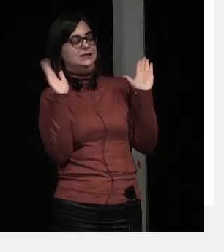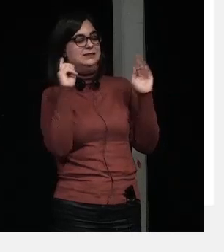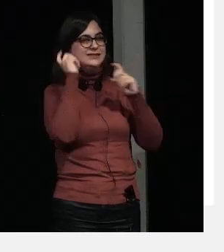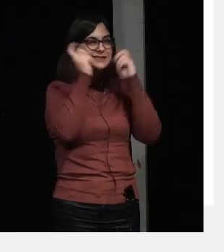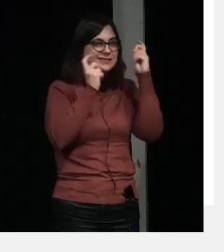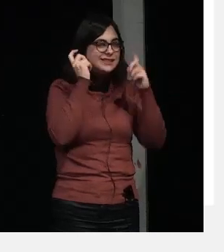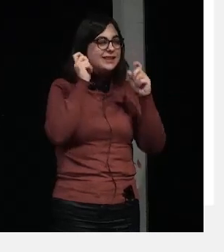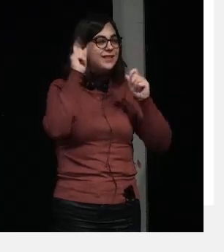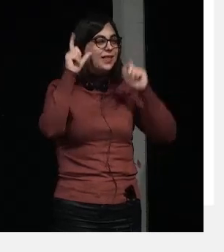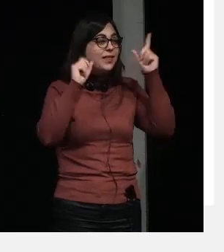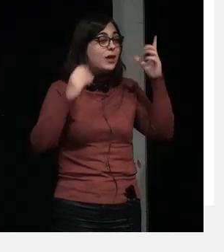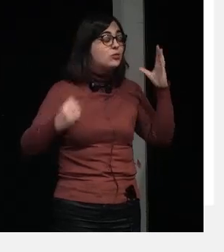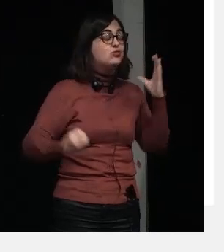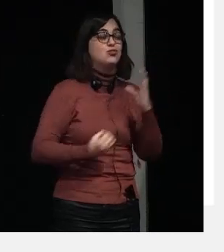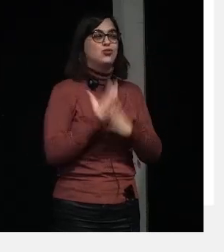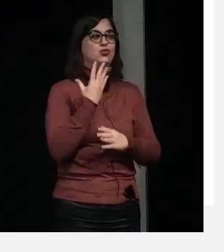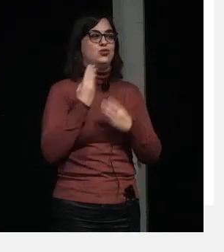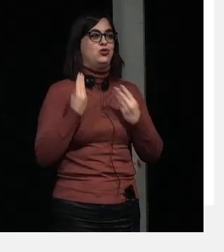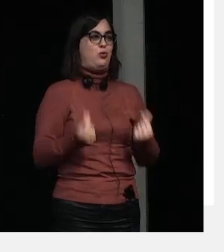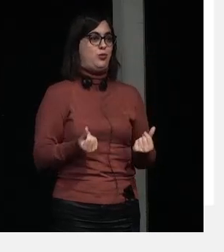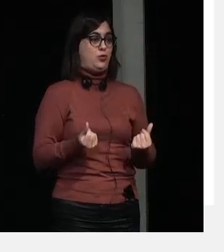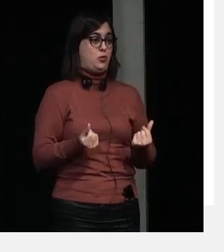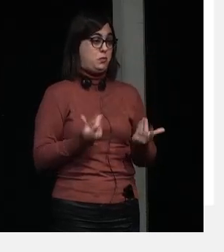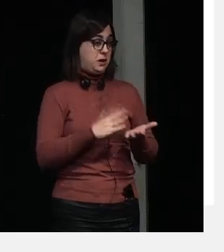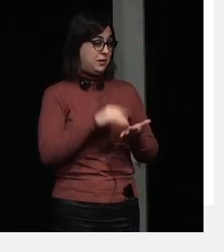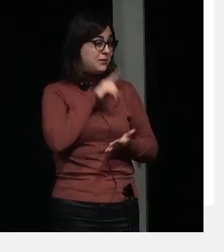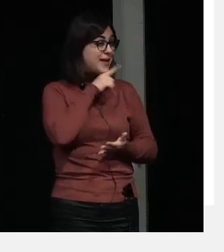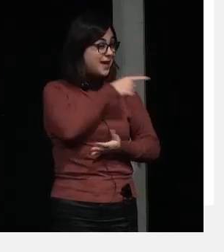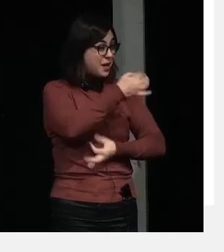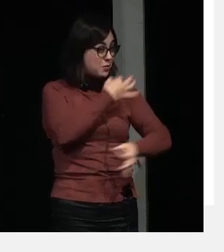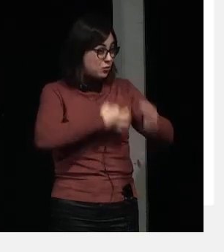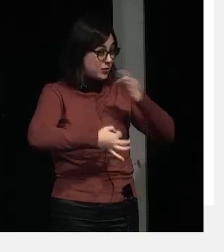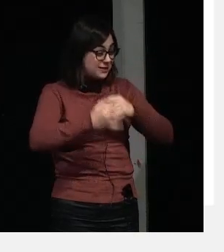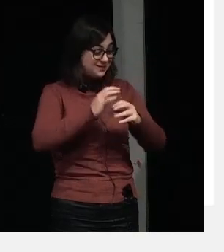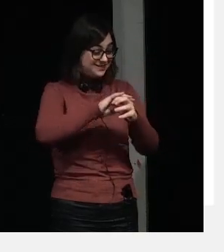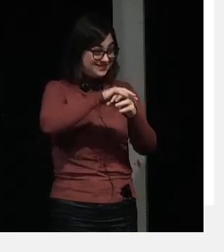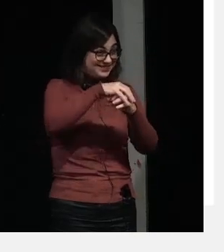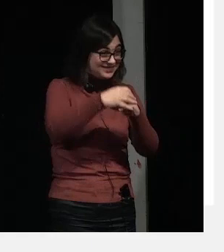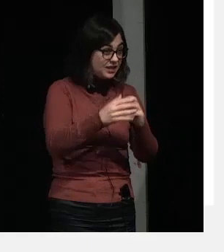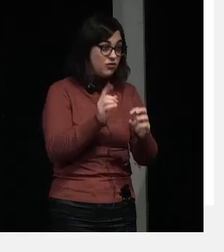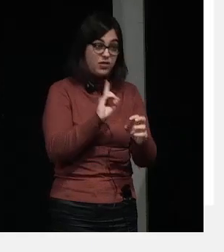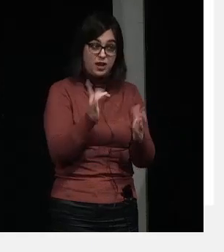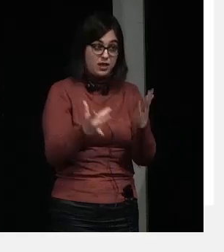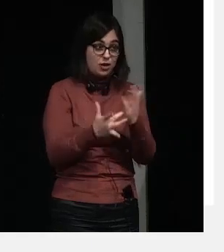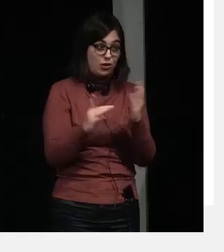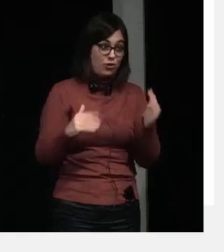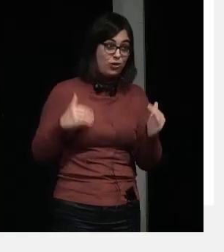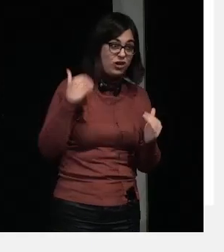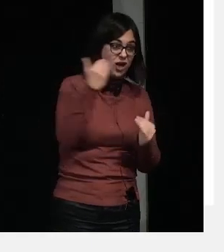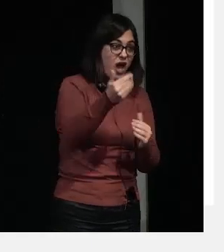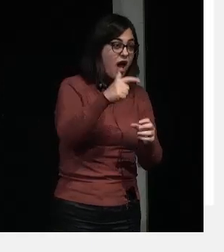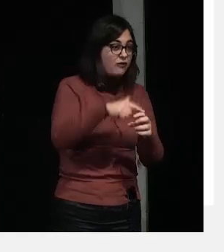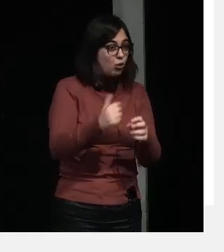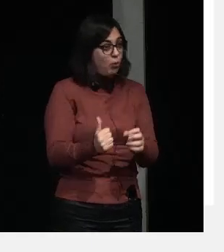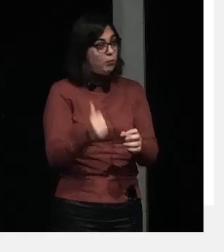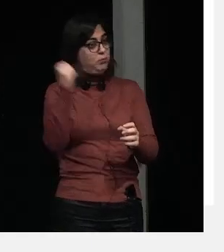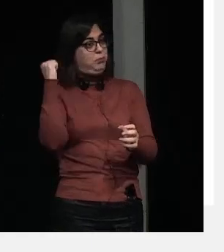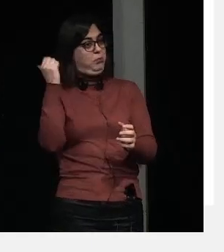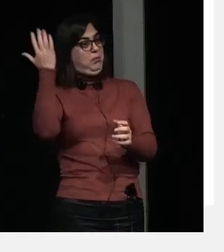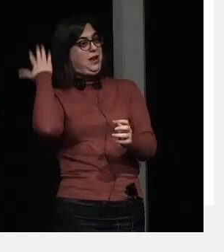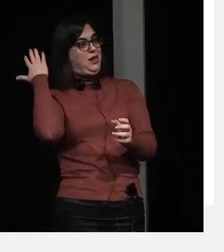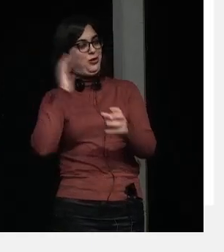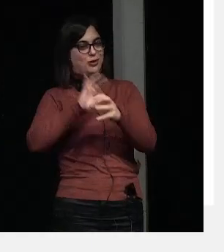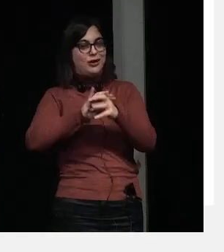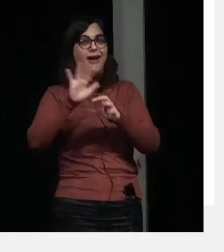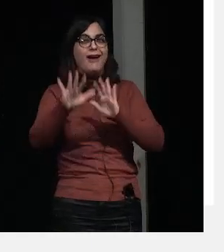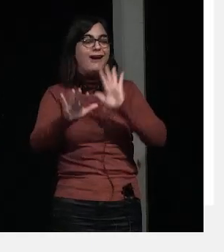you experienced is not a technology, it's a step back. Yet it's so modern and contemporary, so it wouldn't change,